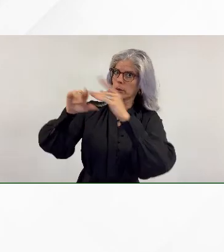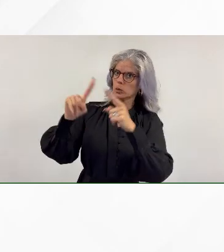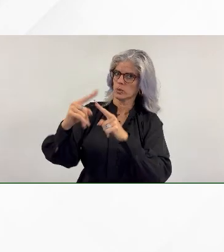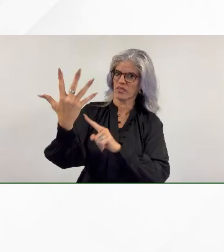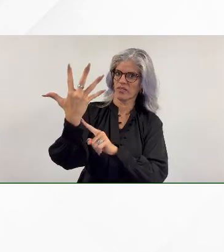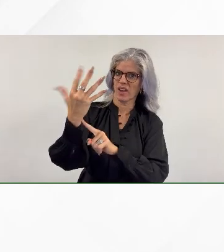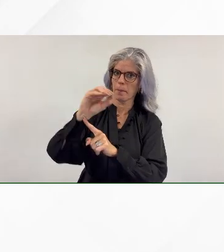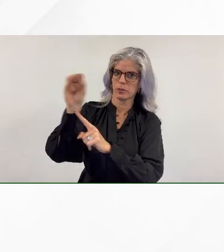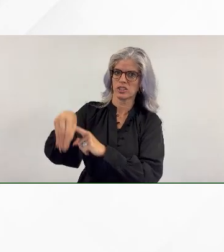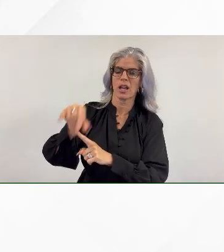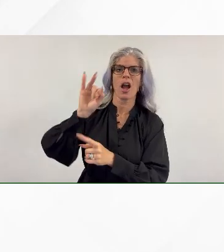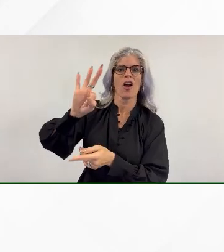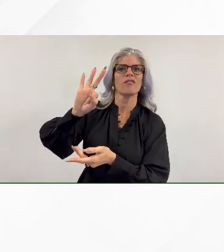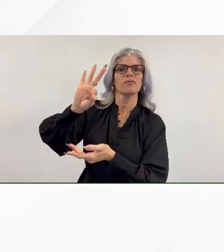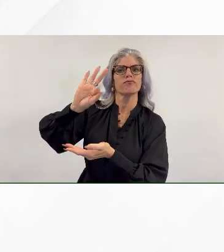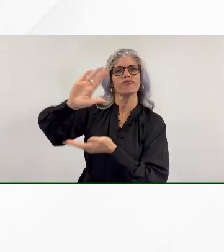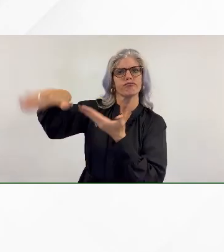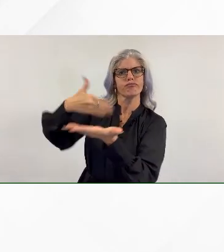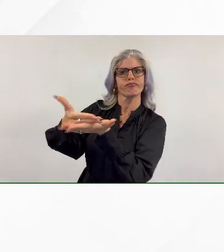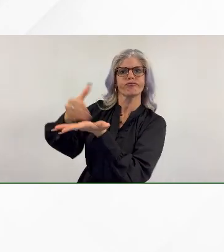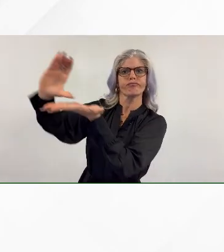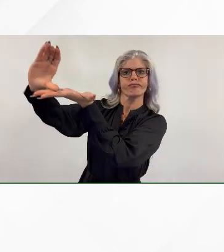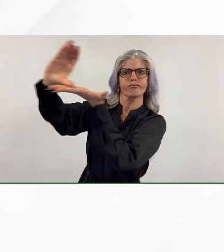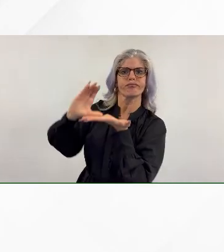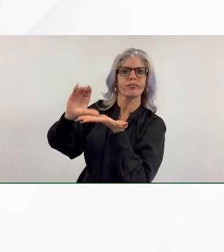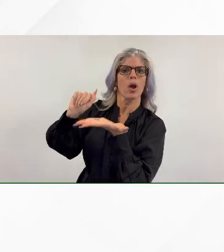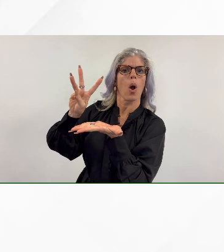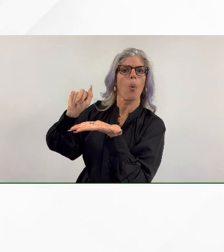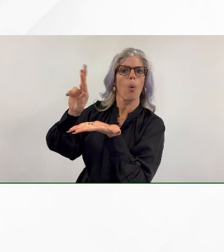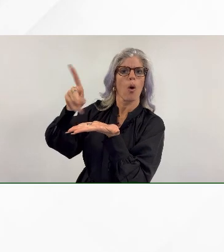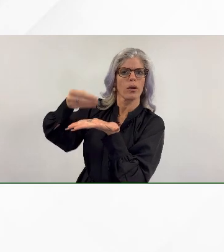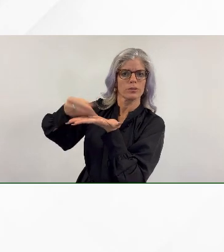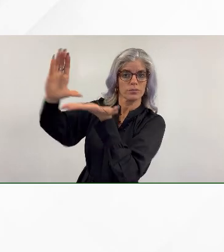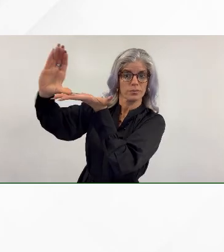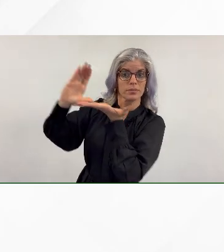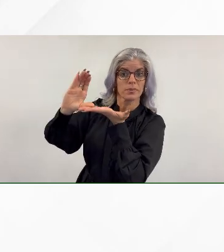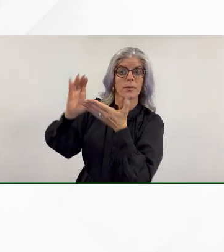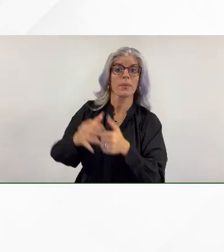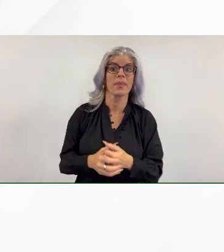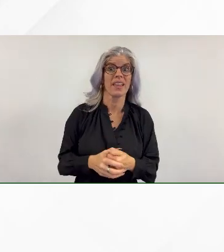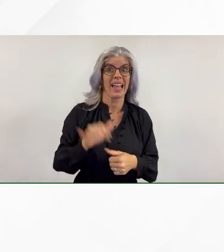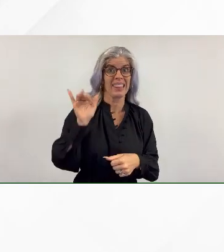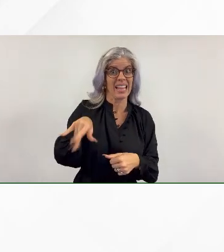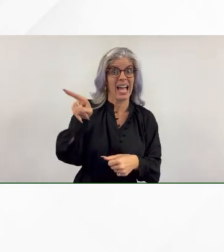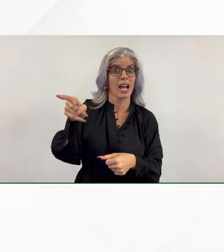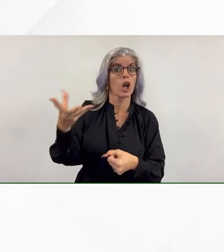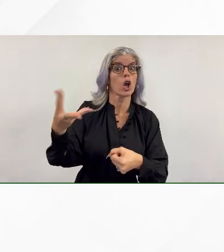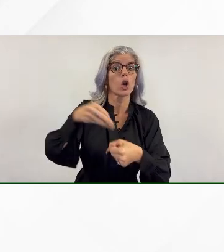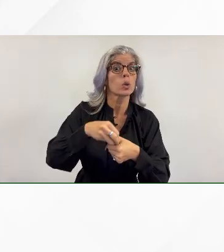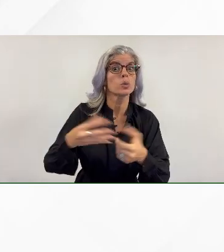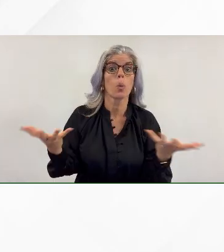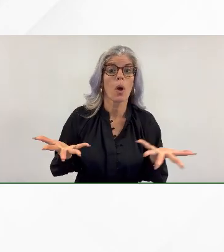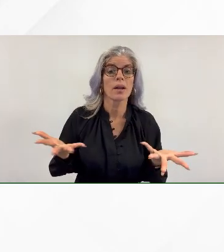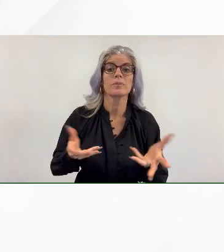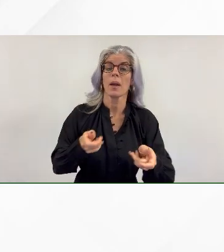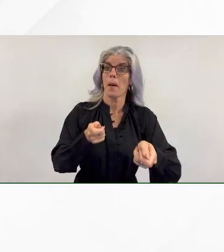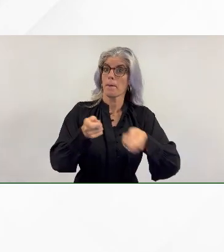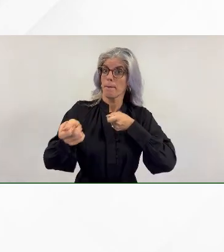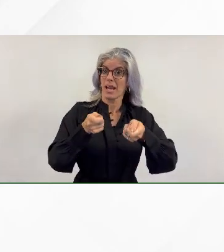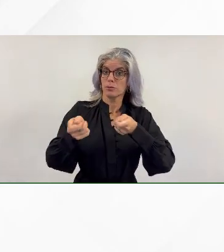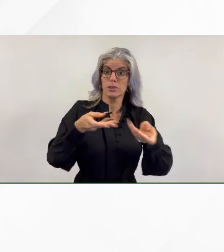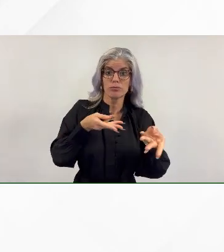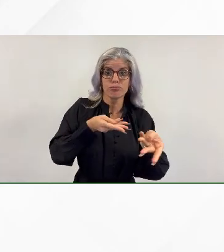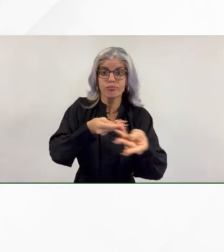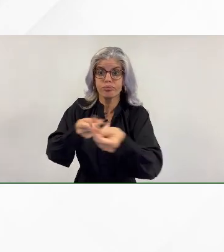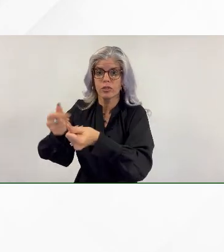projects, both large and small, except for those Category B donated resources PWs. It is obligated as a